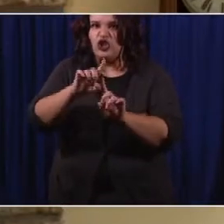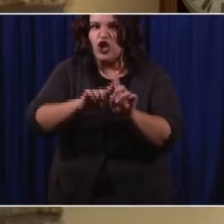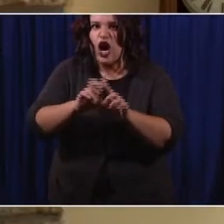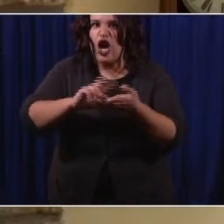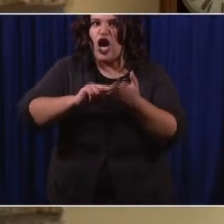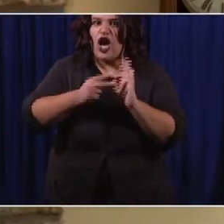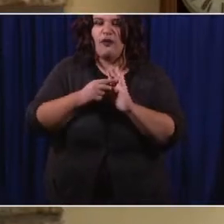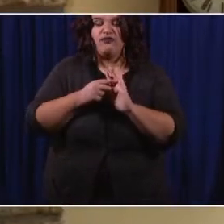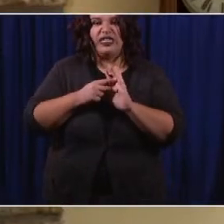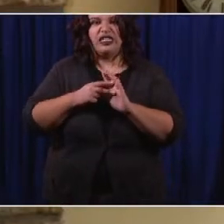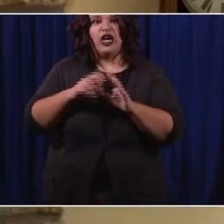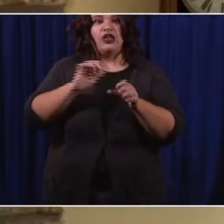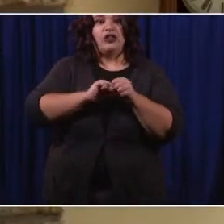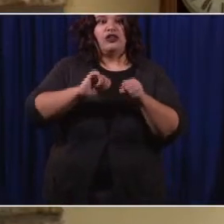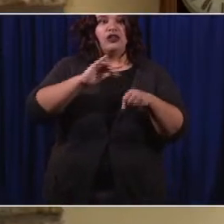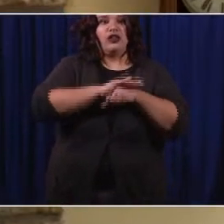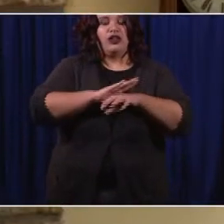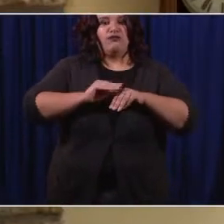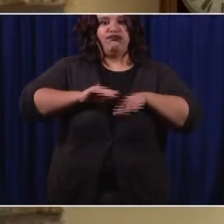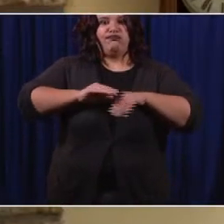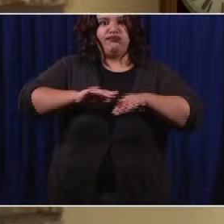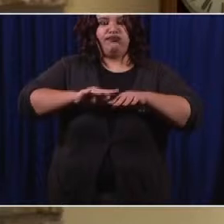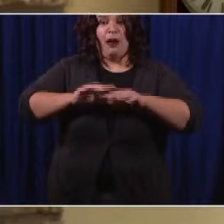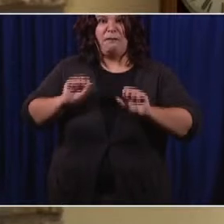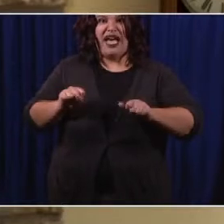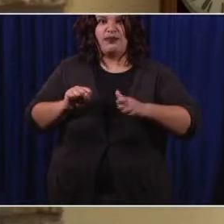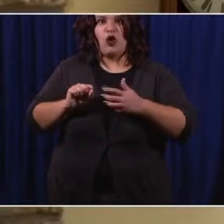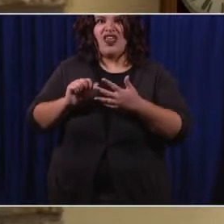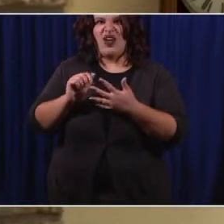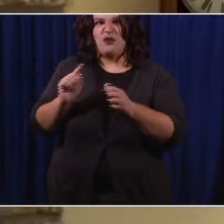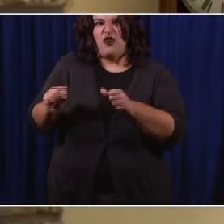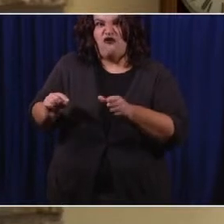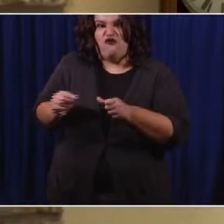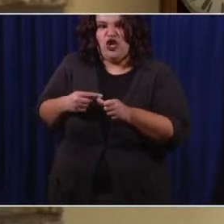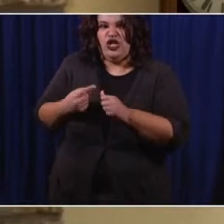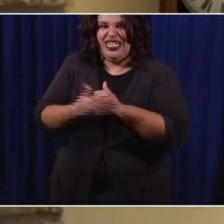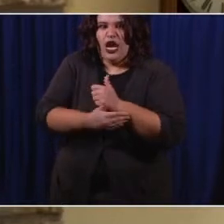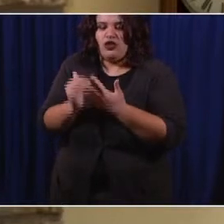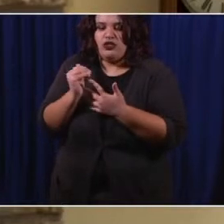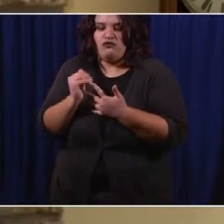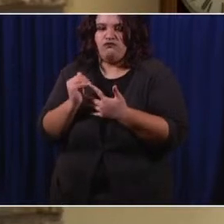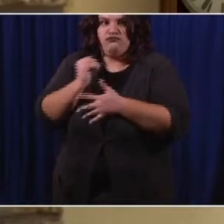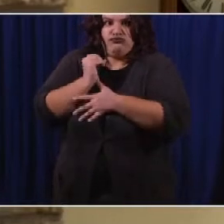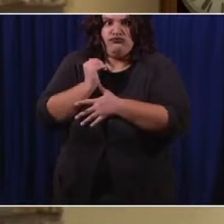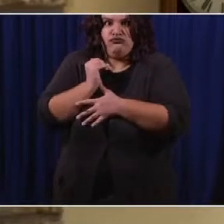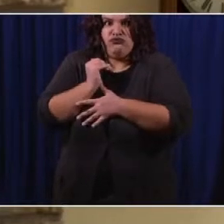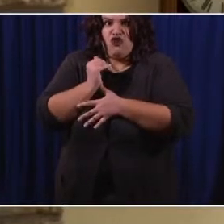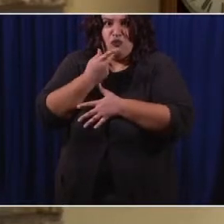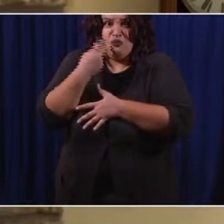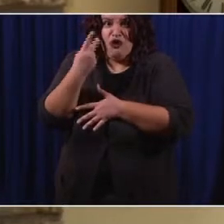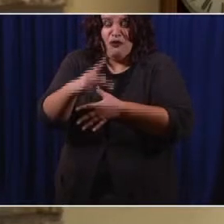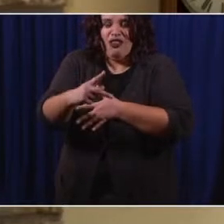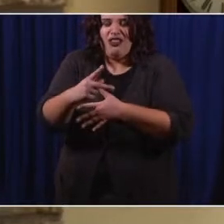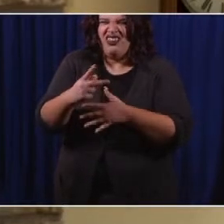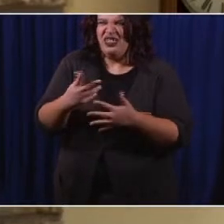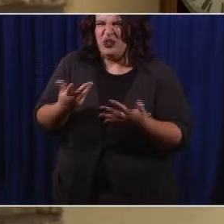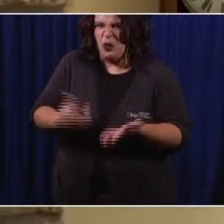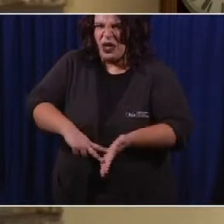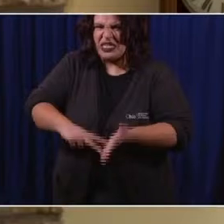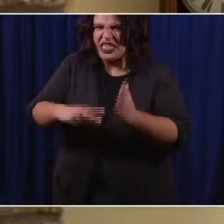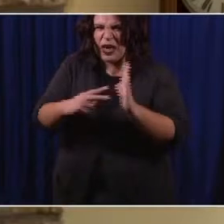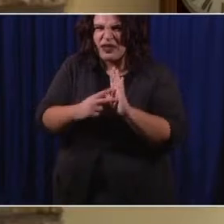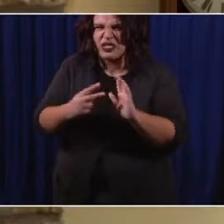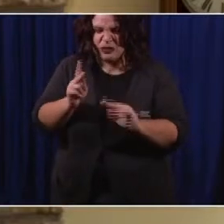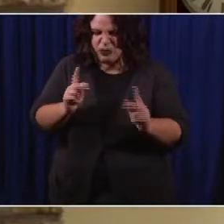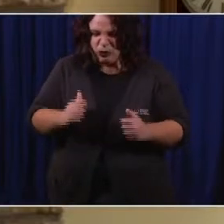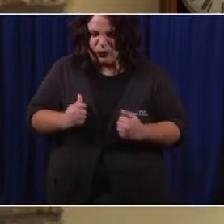does this designation mean in terms of restrictions for residents, schools, and businesses in this county? And is it fair to